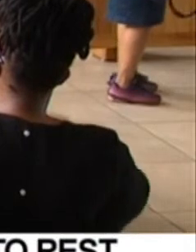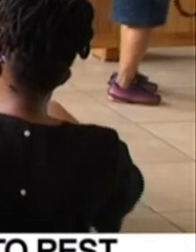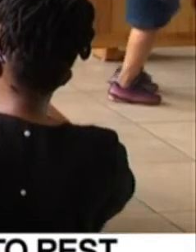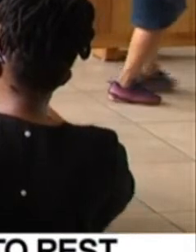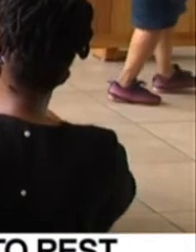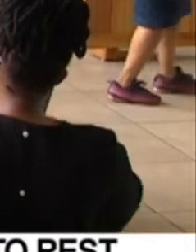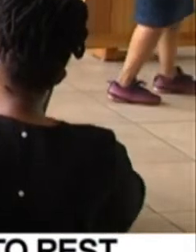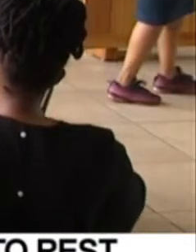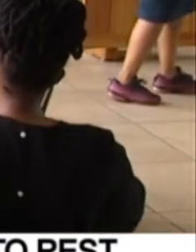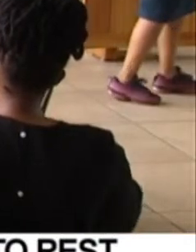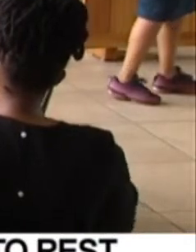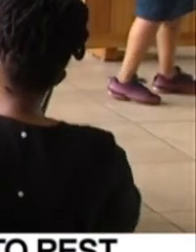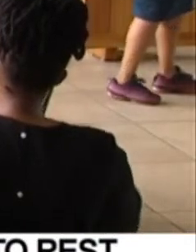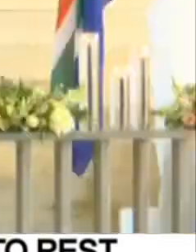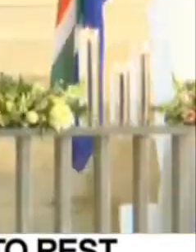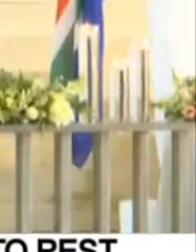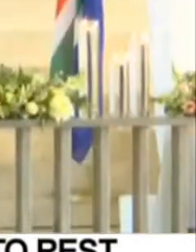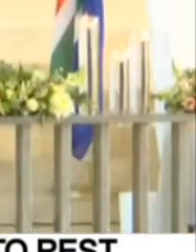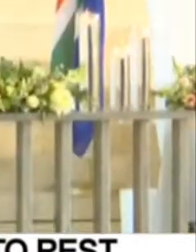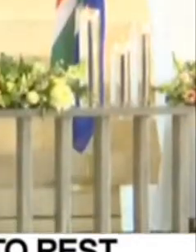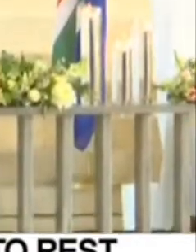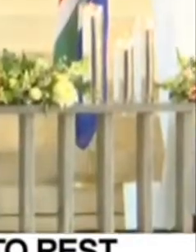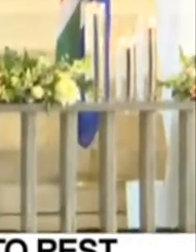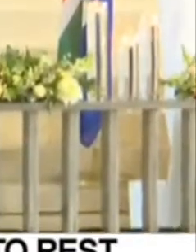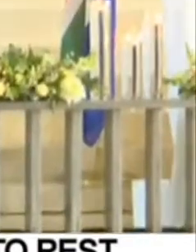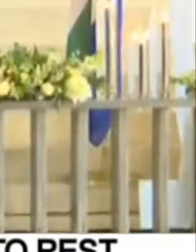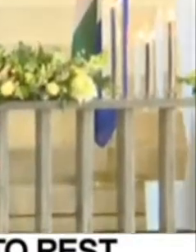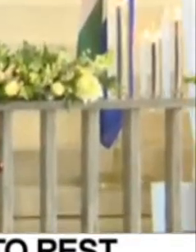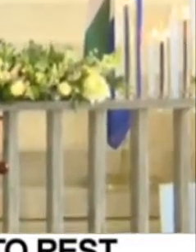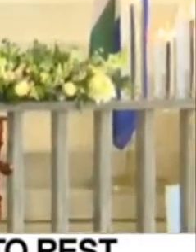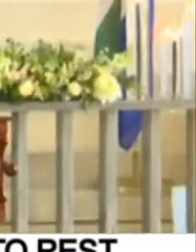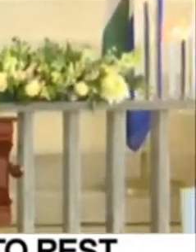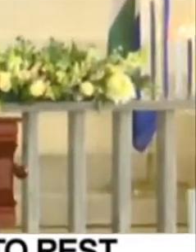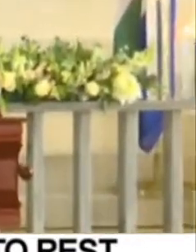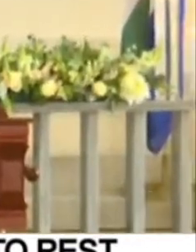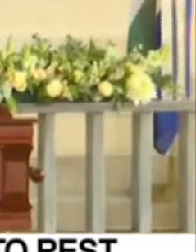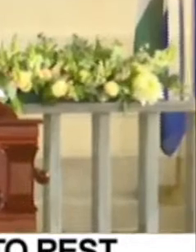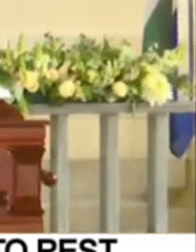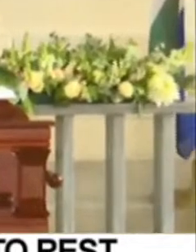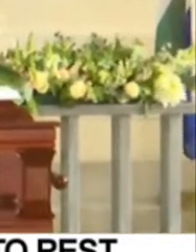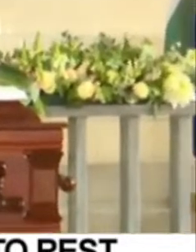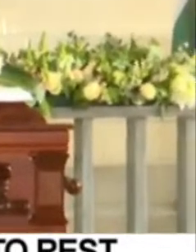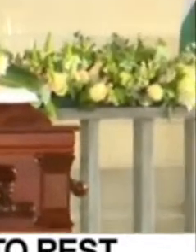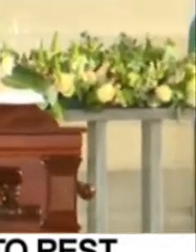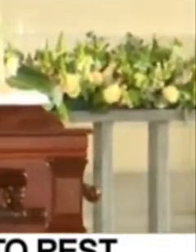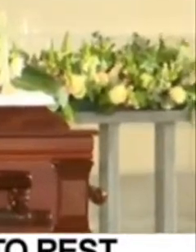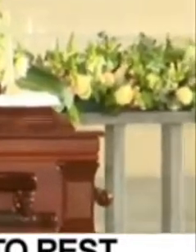Thank you.